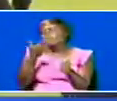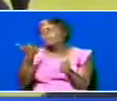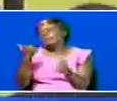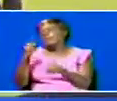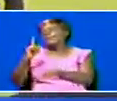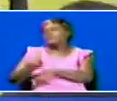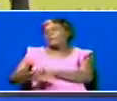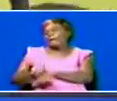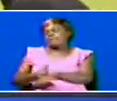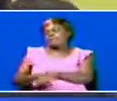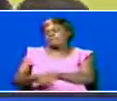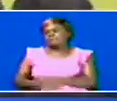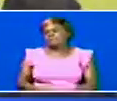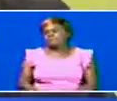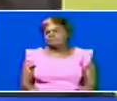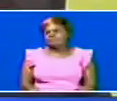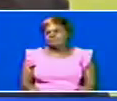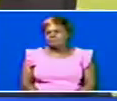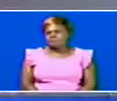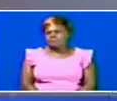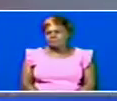tidings. Lynn Washira, Checkpoint.